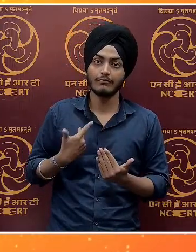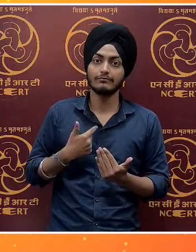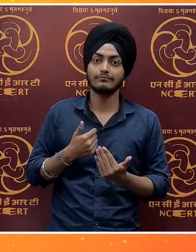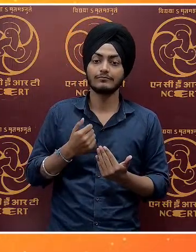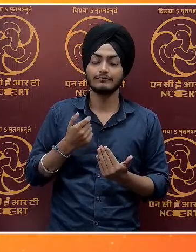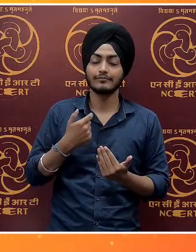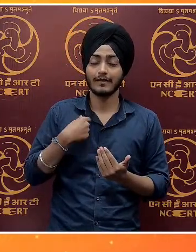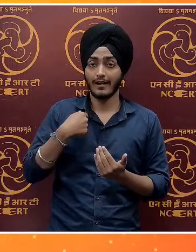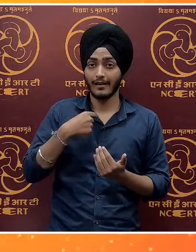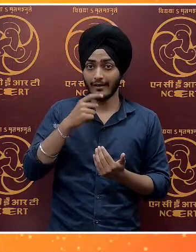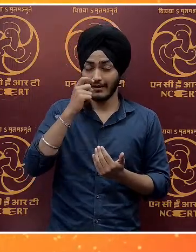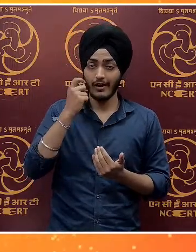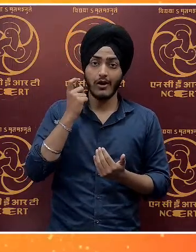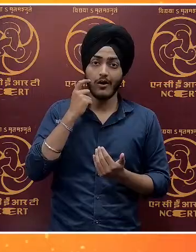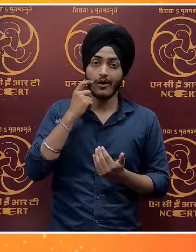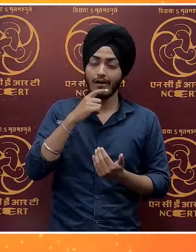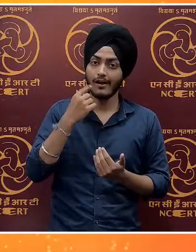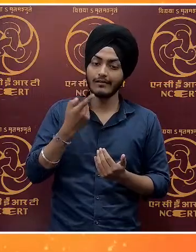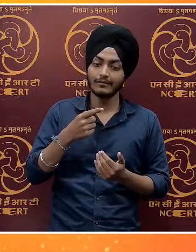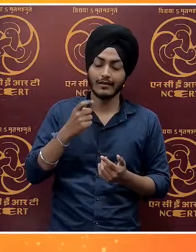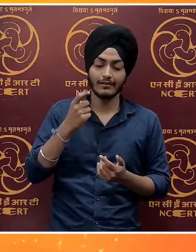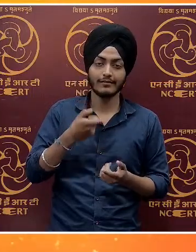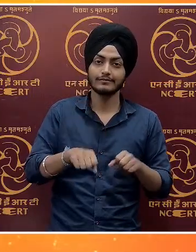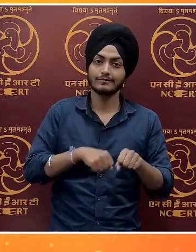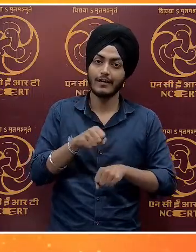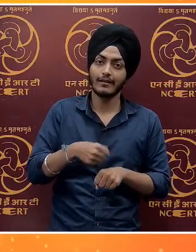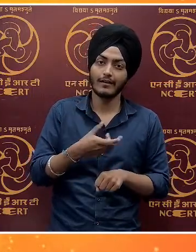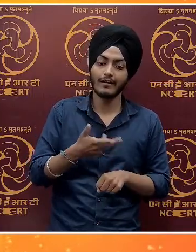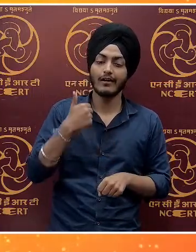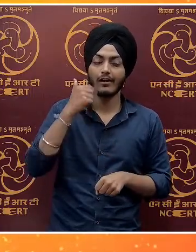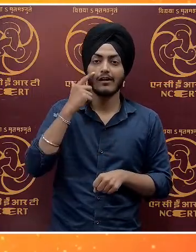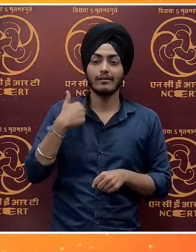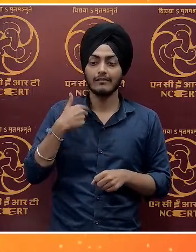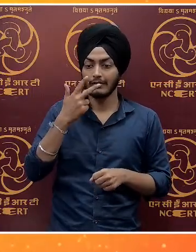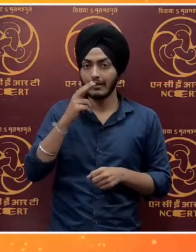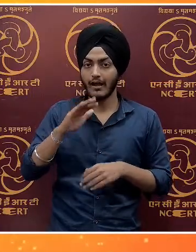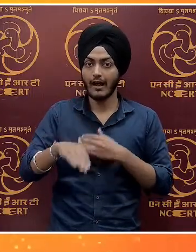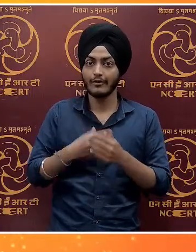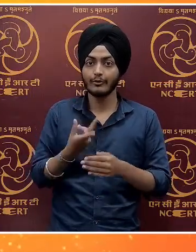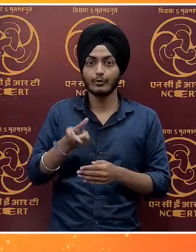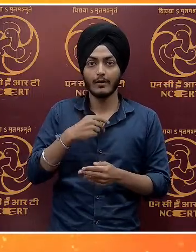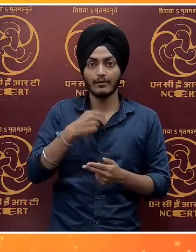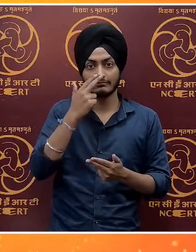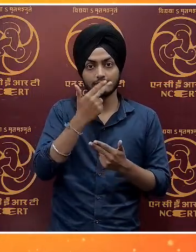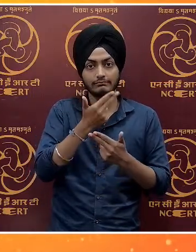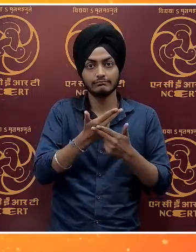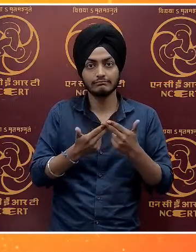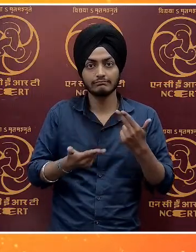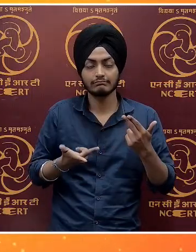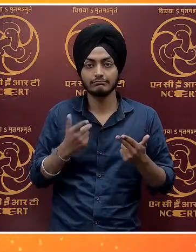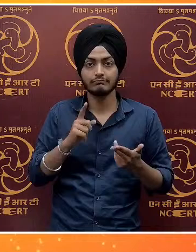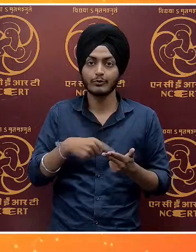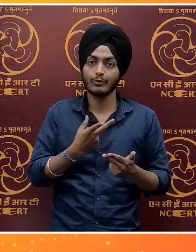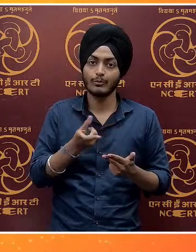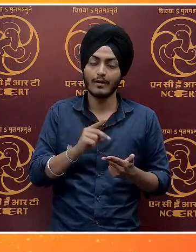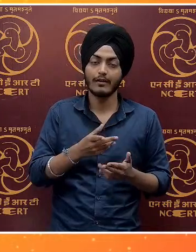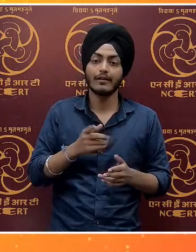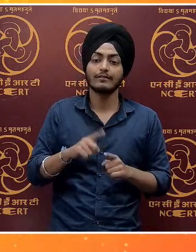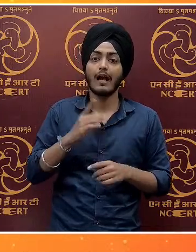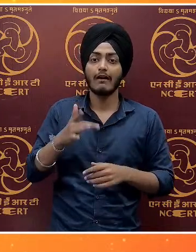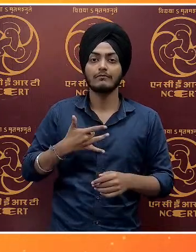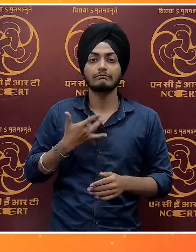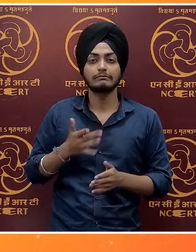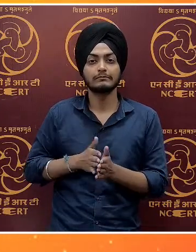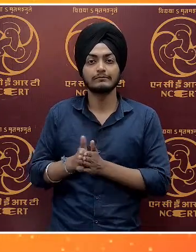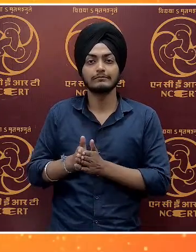the bicycle and the color of the bicycle. Let's read it again and then we'll talk about something interesting. Be ready